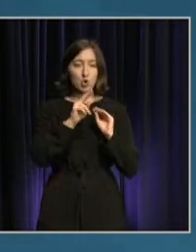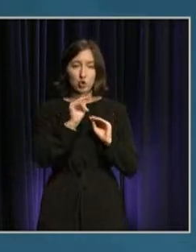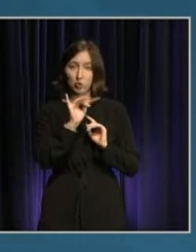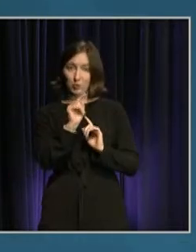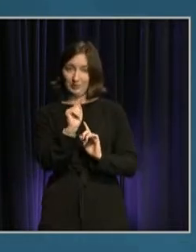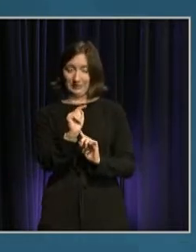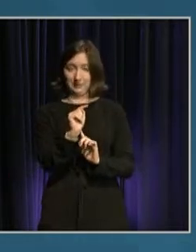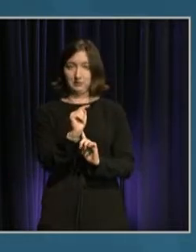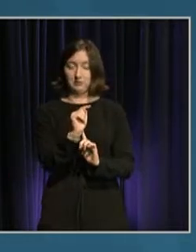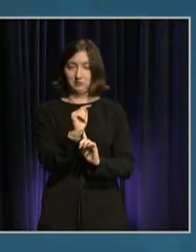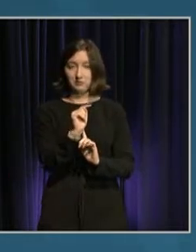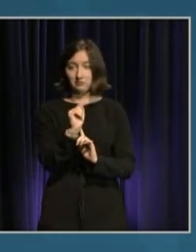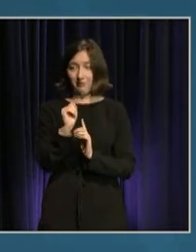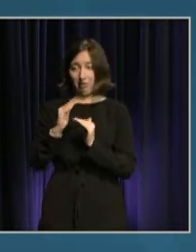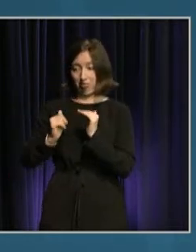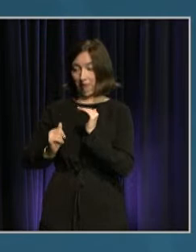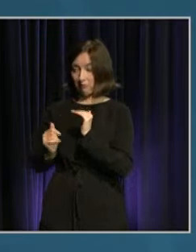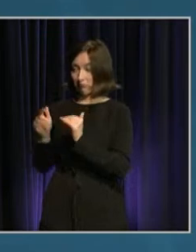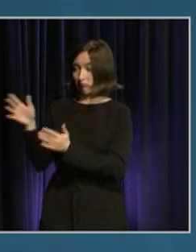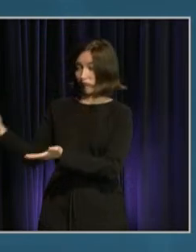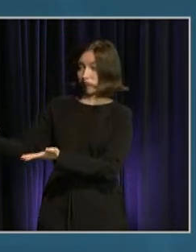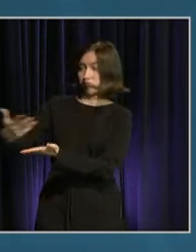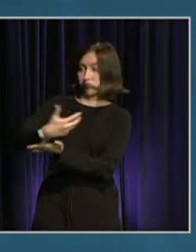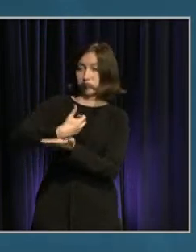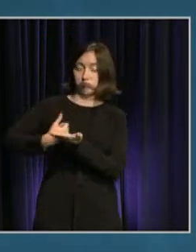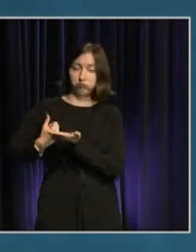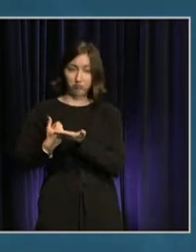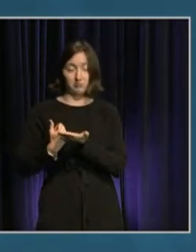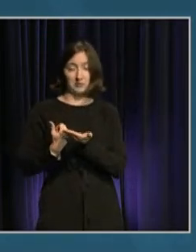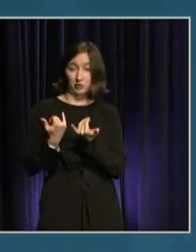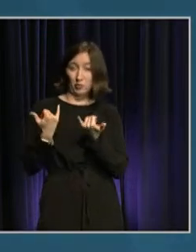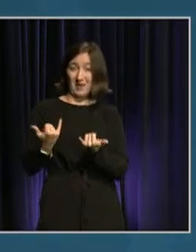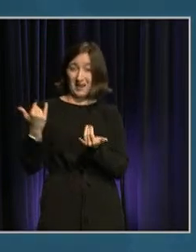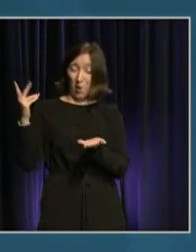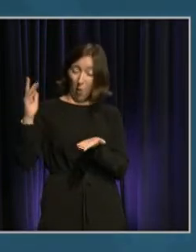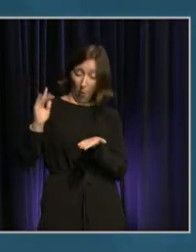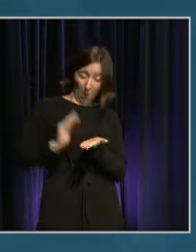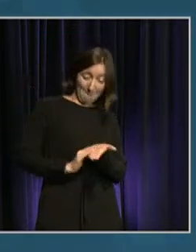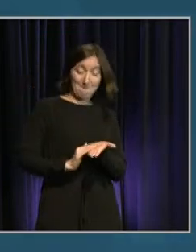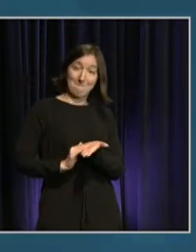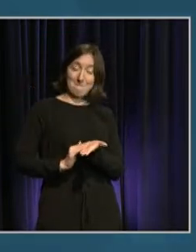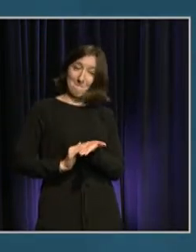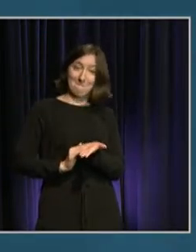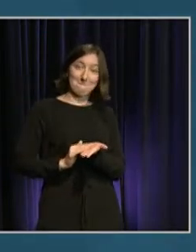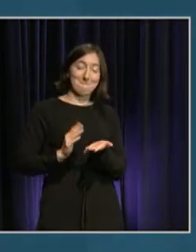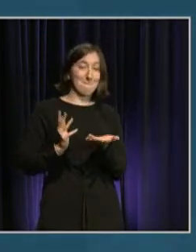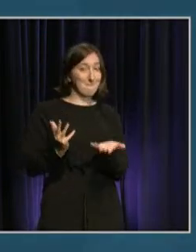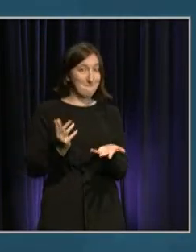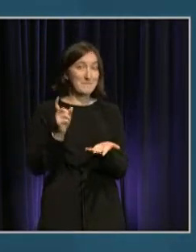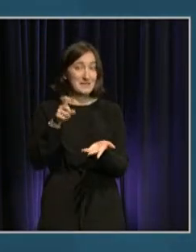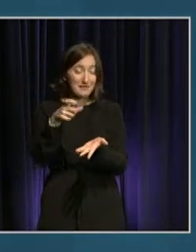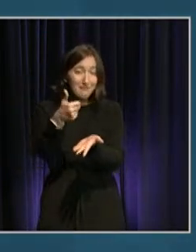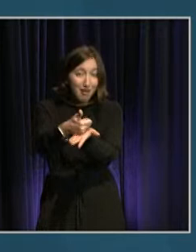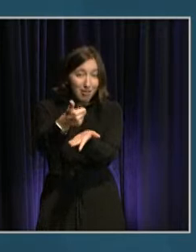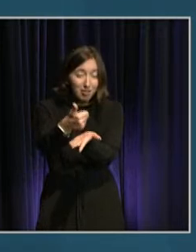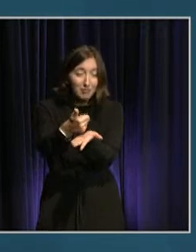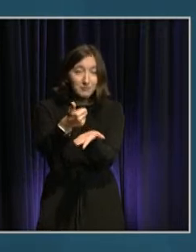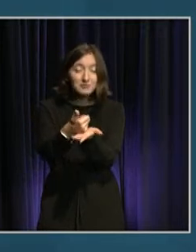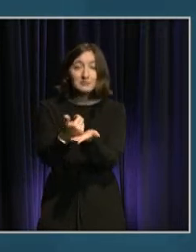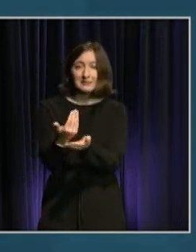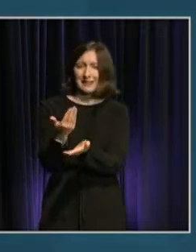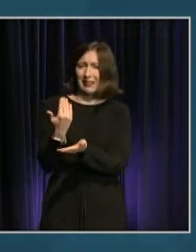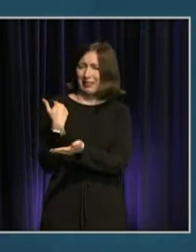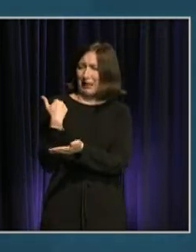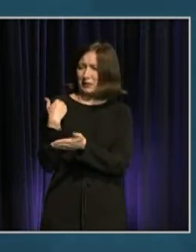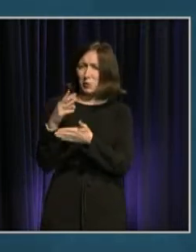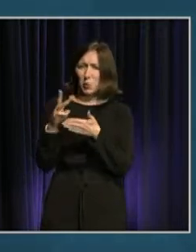currently, and that's not a good thing. So we need some help with blood donations. Over the past weekend, blood donors filled only